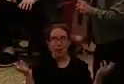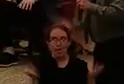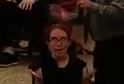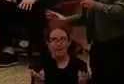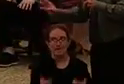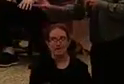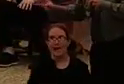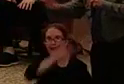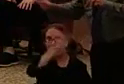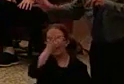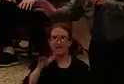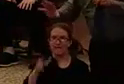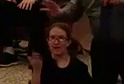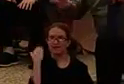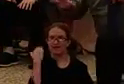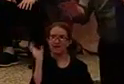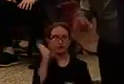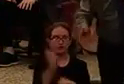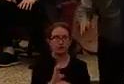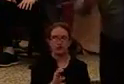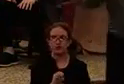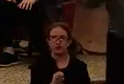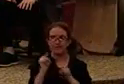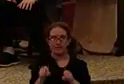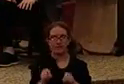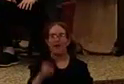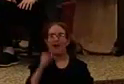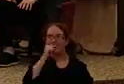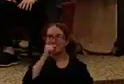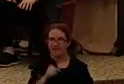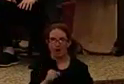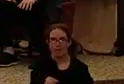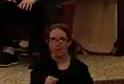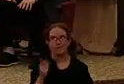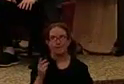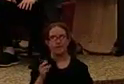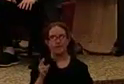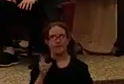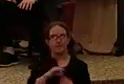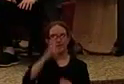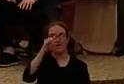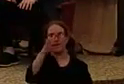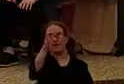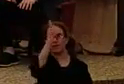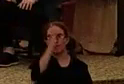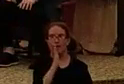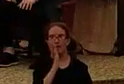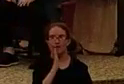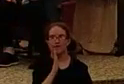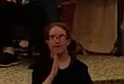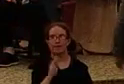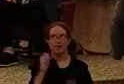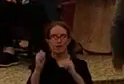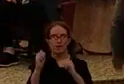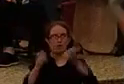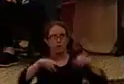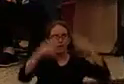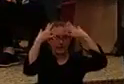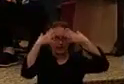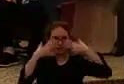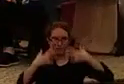is, but I've never felt it in any church I've ever been to. I can tell you what it is. It's the Spirit of God, and He's moving on